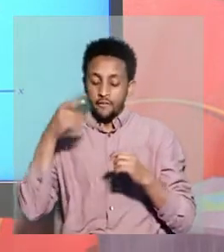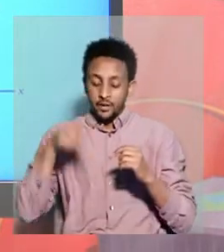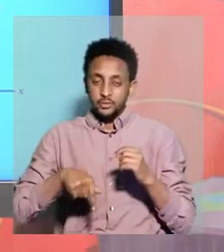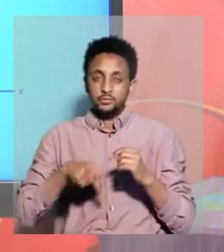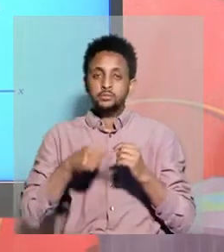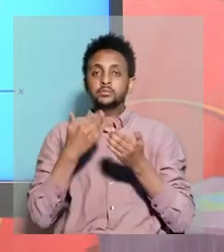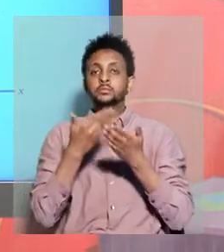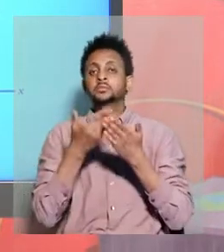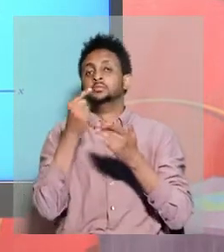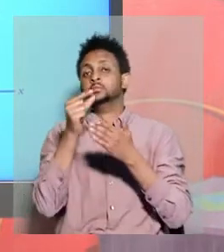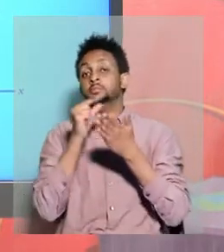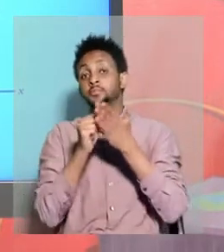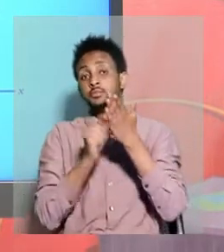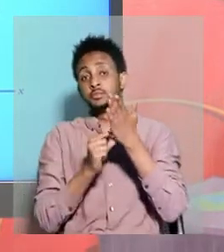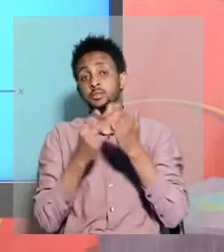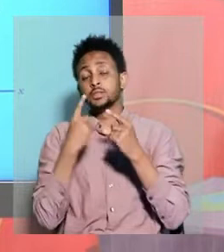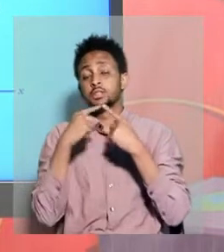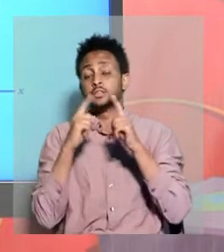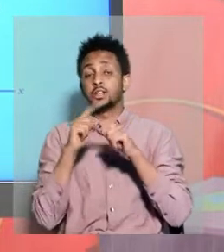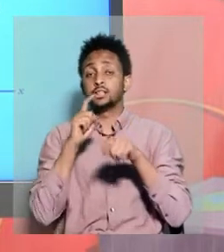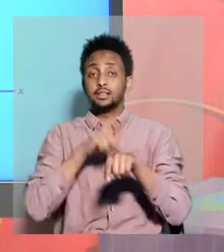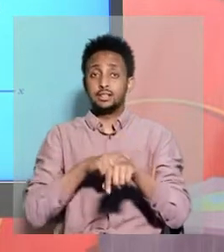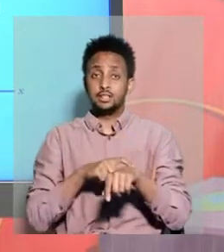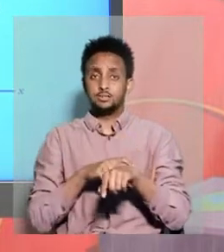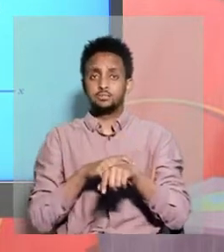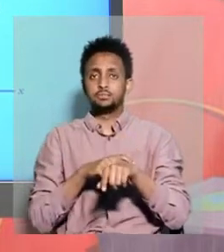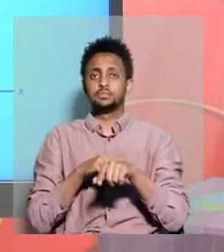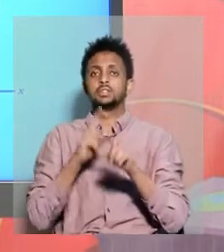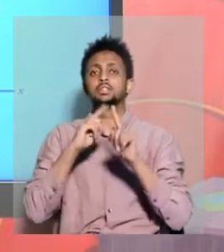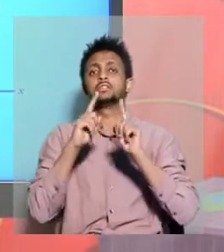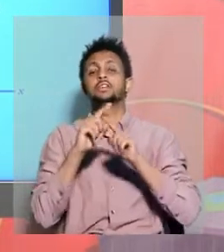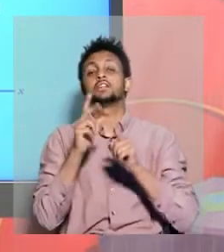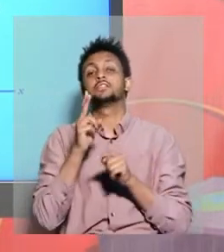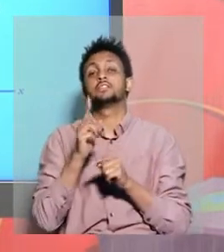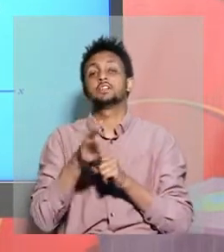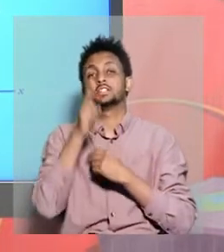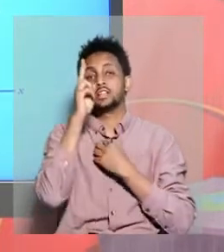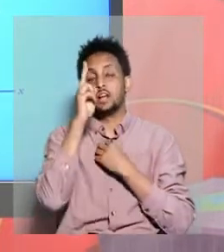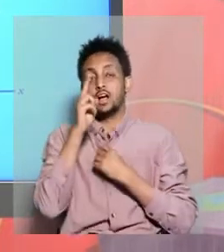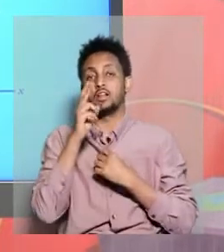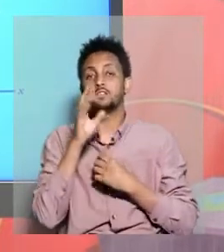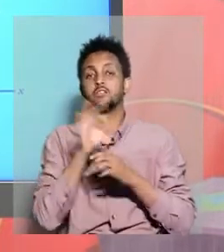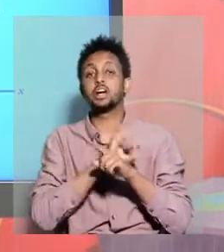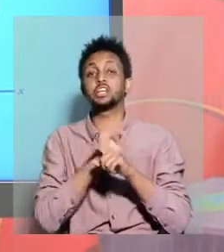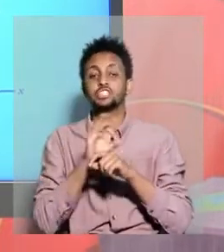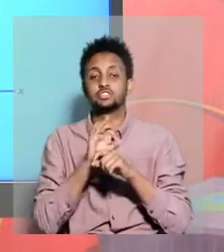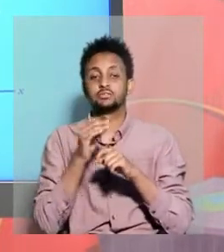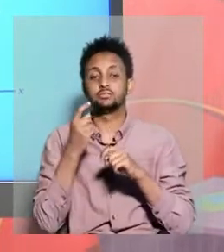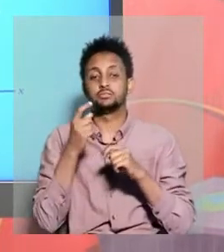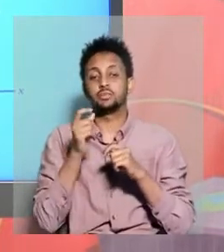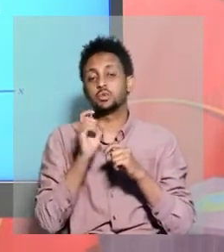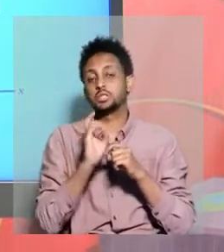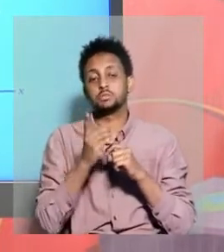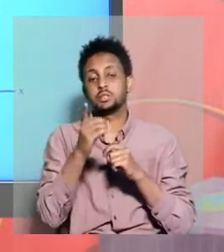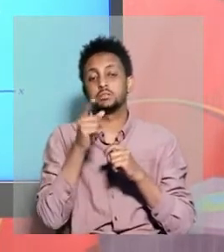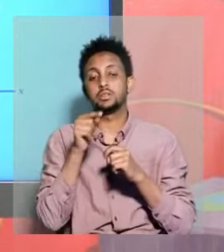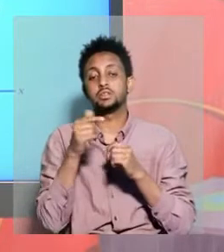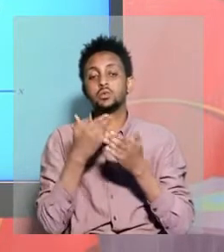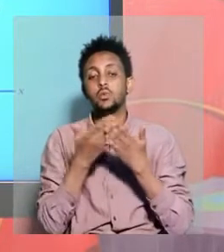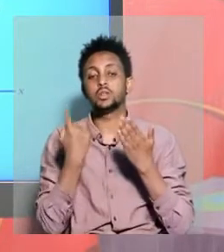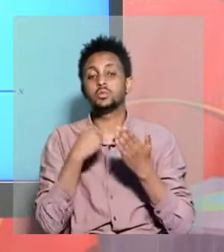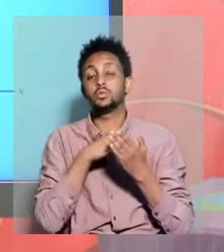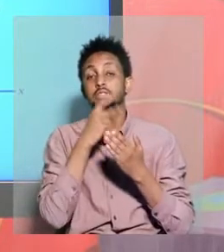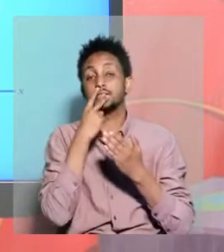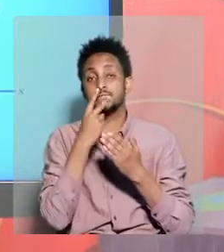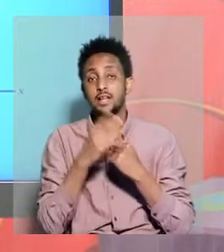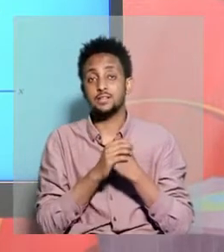So that this particle at different time t has different vertical function or vertical displacement. This is what it